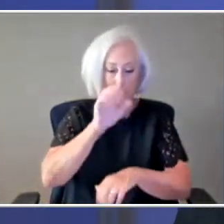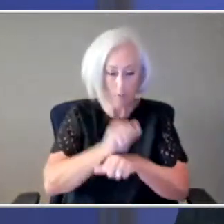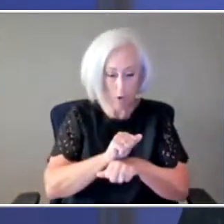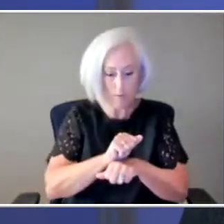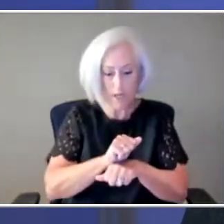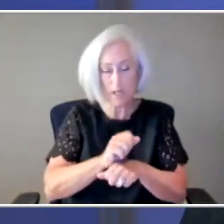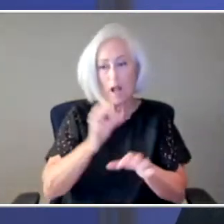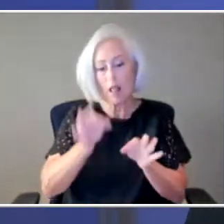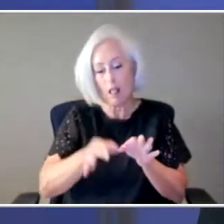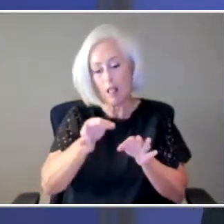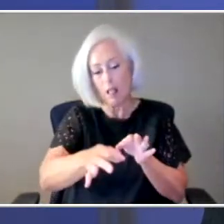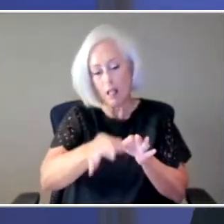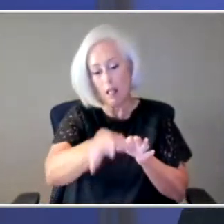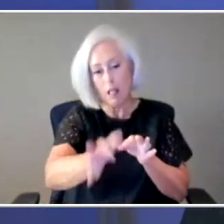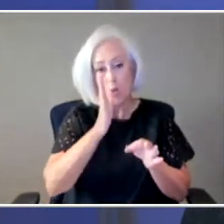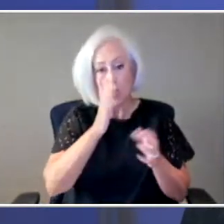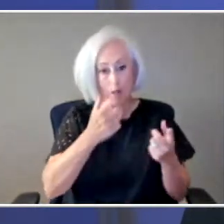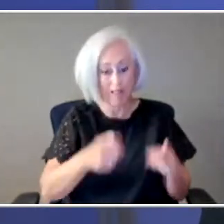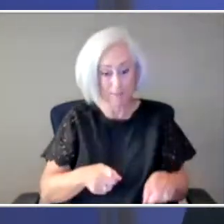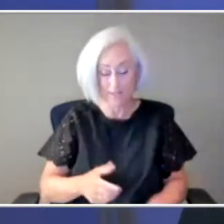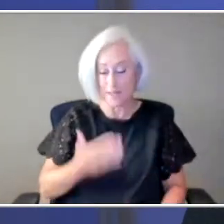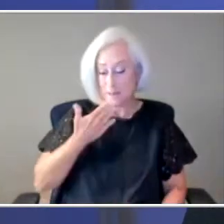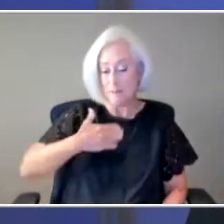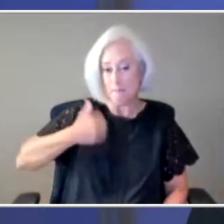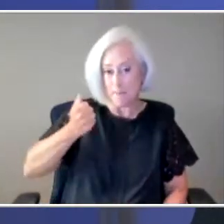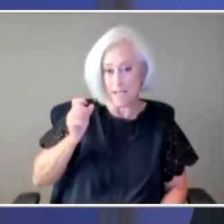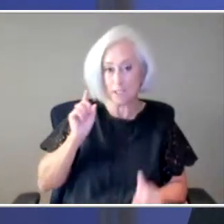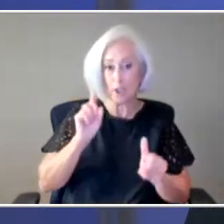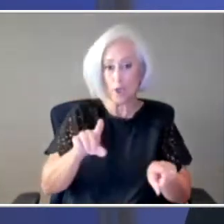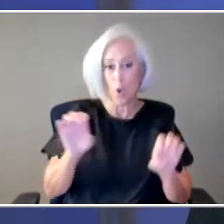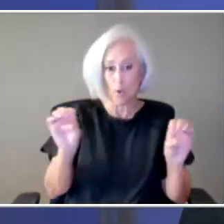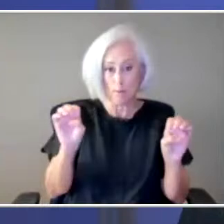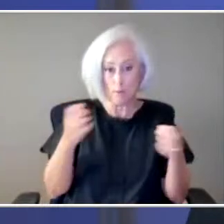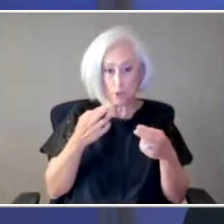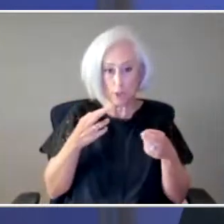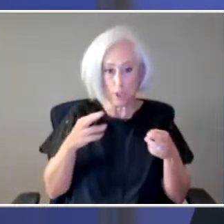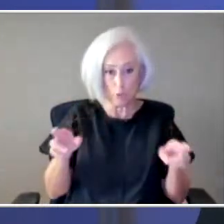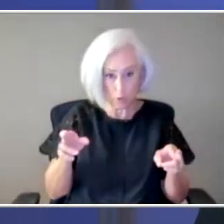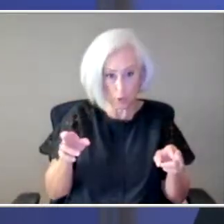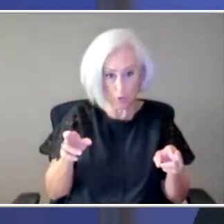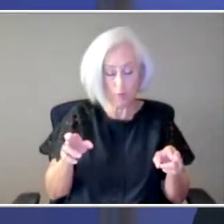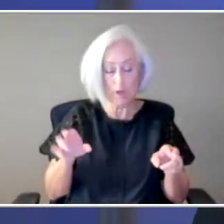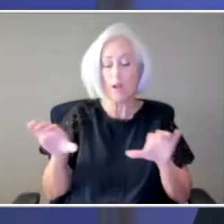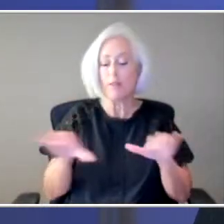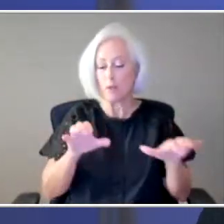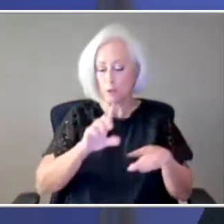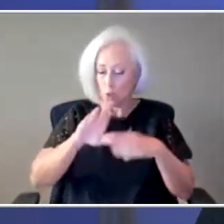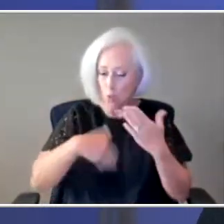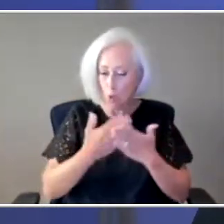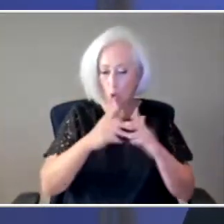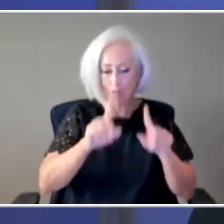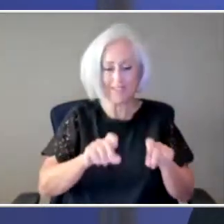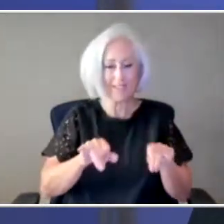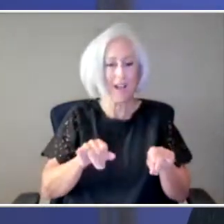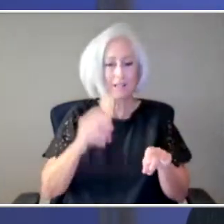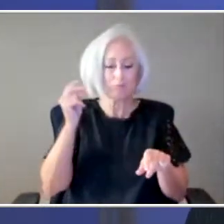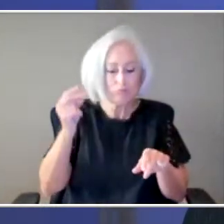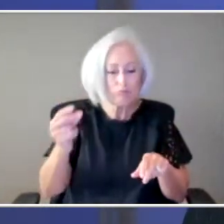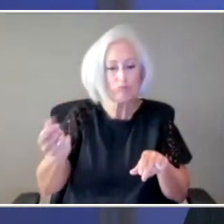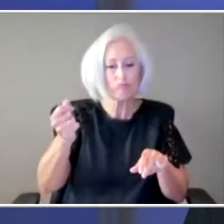would rather you go to the ER and they'll just tell you right then and there what's going on, because they'll run the dye. They'll do all the stuff that you need to do to take